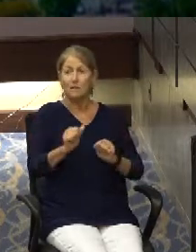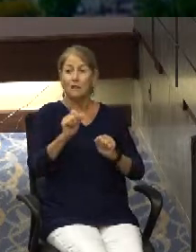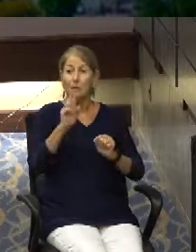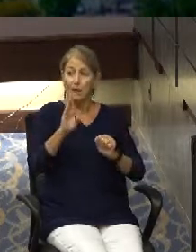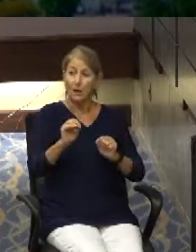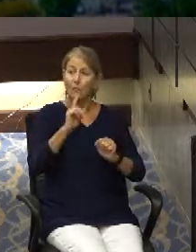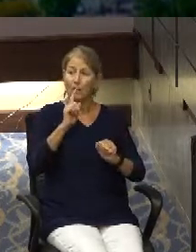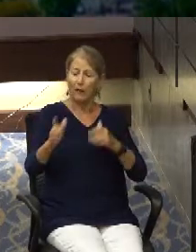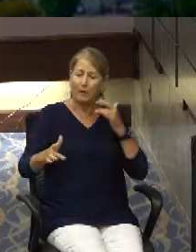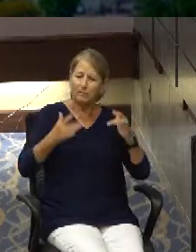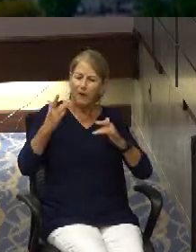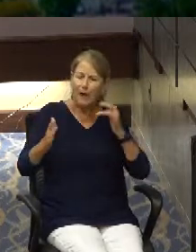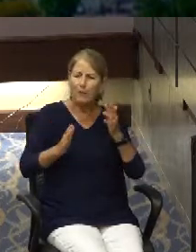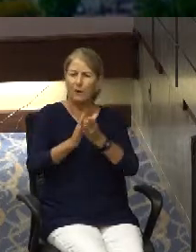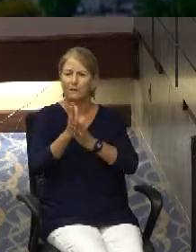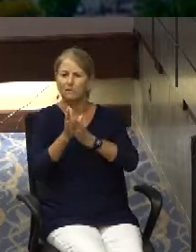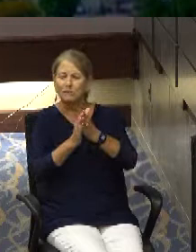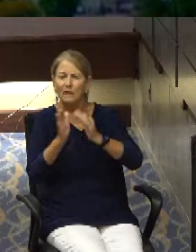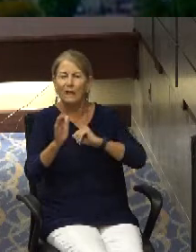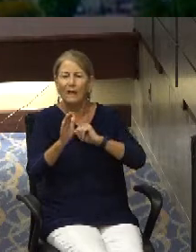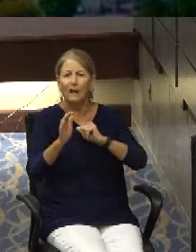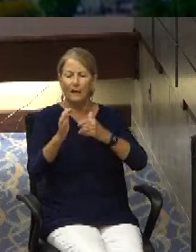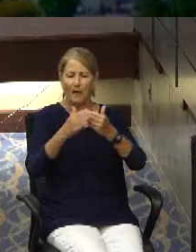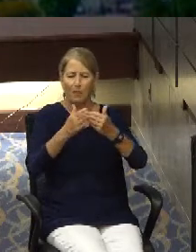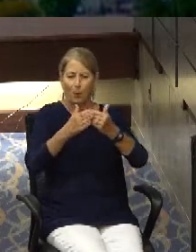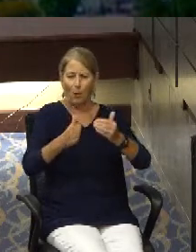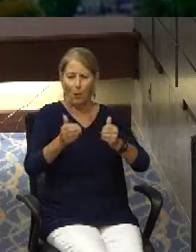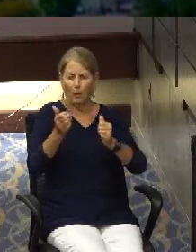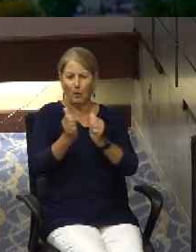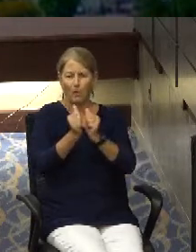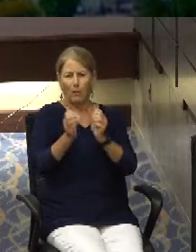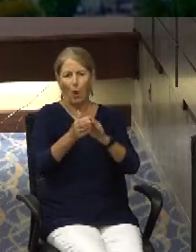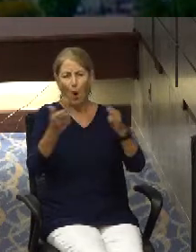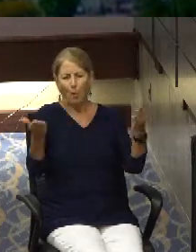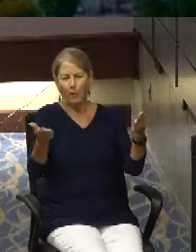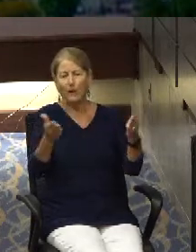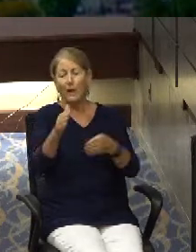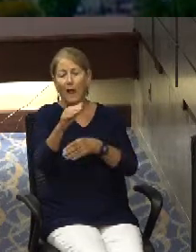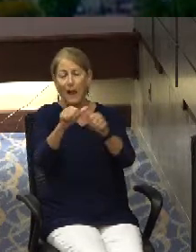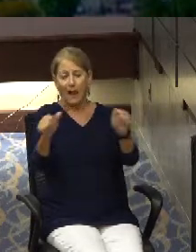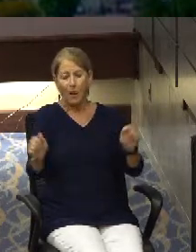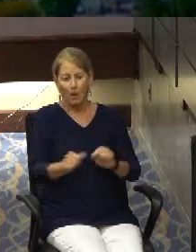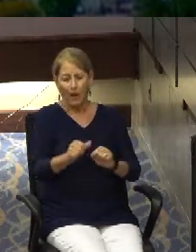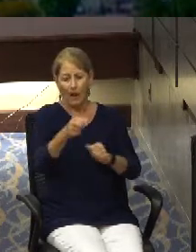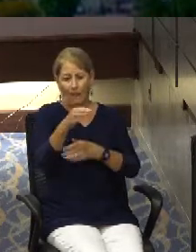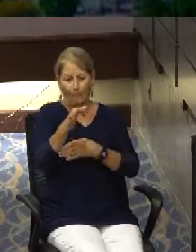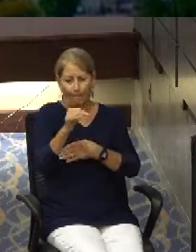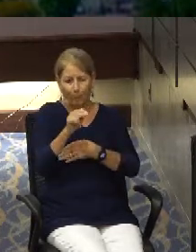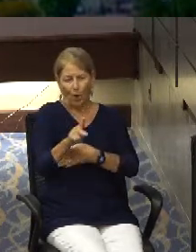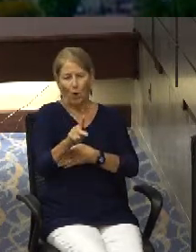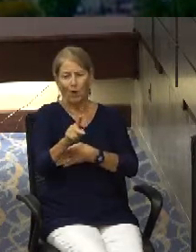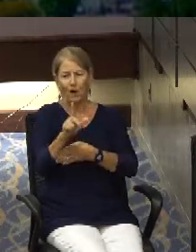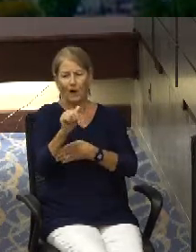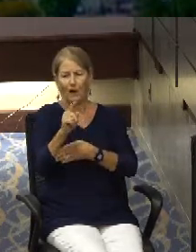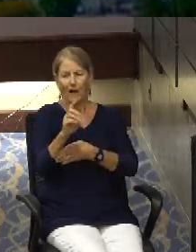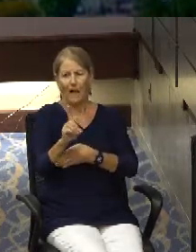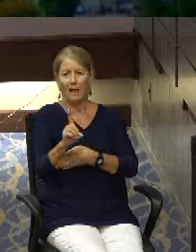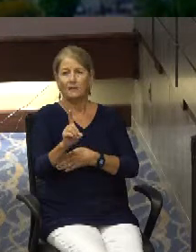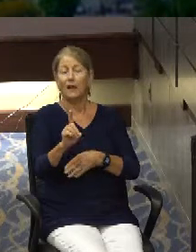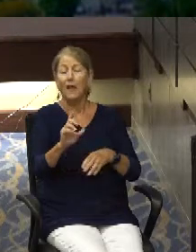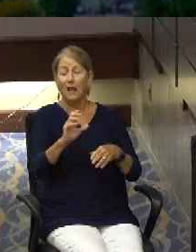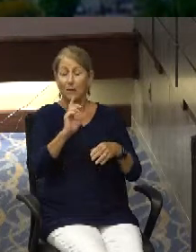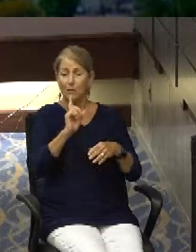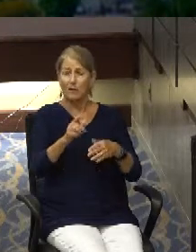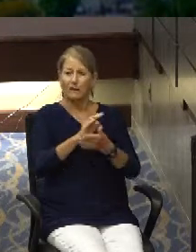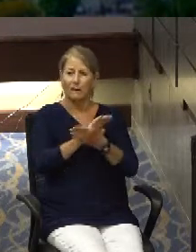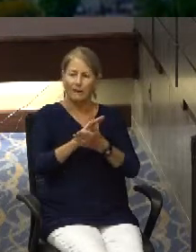vibrant neighborhood that's connected with open space and parkland, and really sets a really nice tone for development in the core